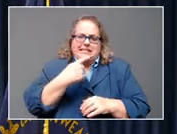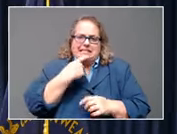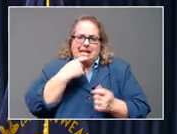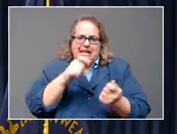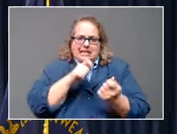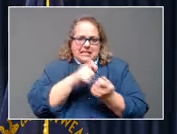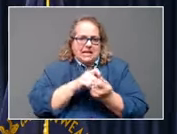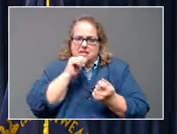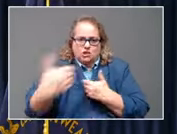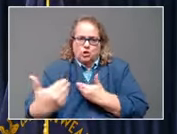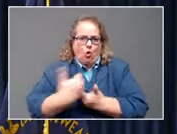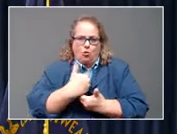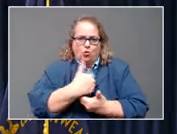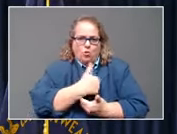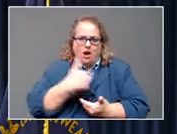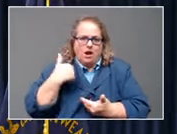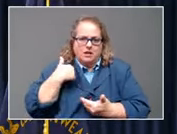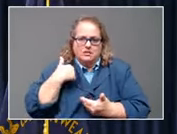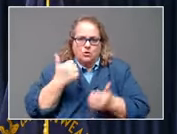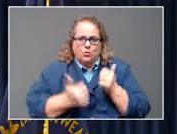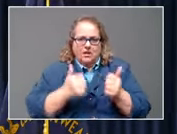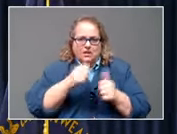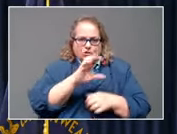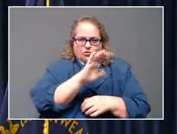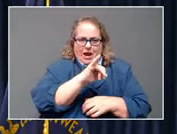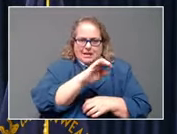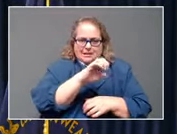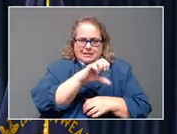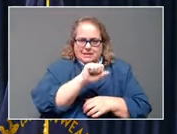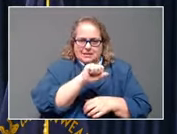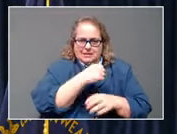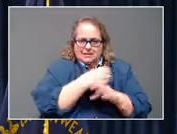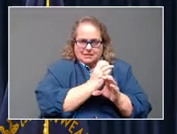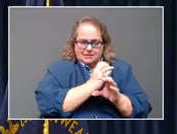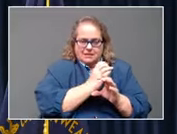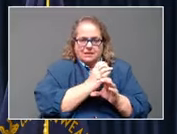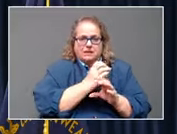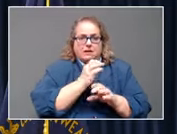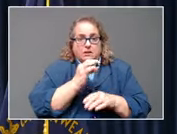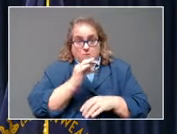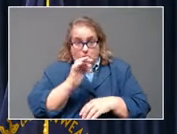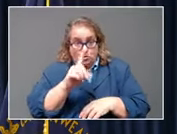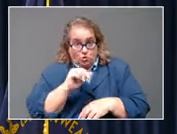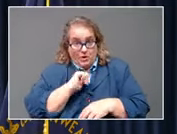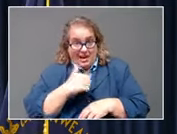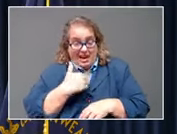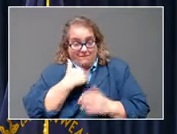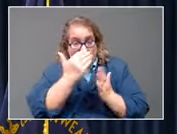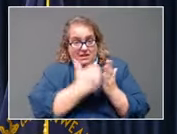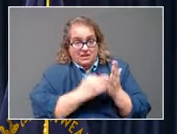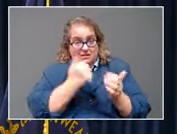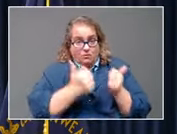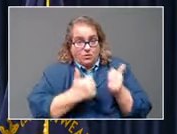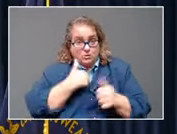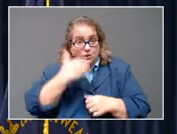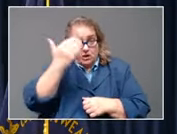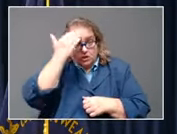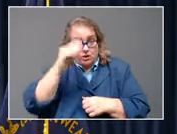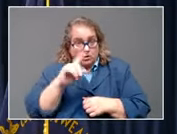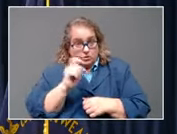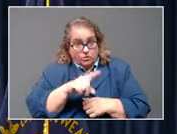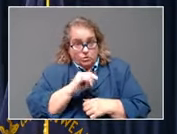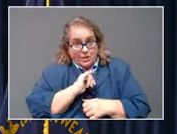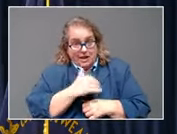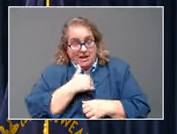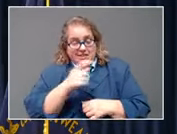us in order for them to do that. But do we have a list of ones we know? I know a handful